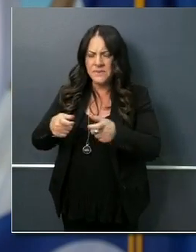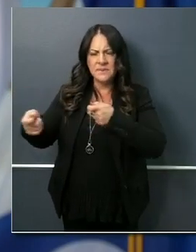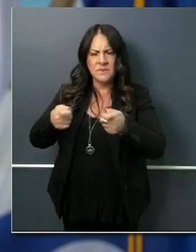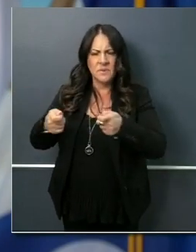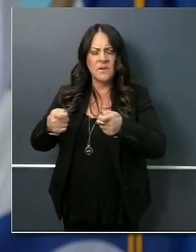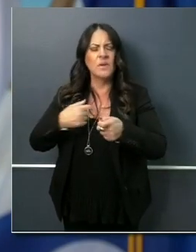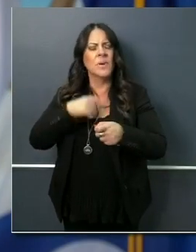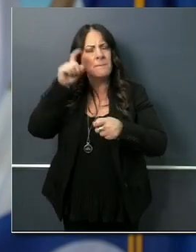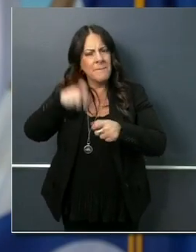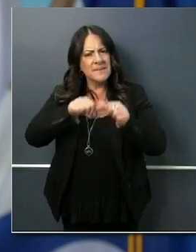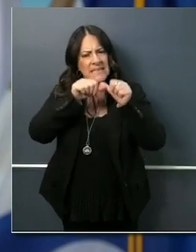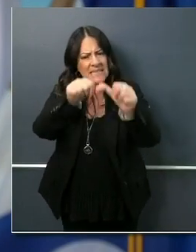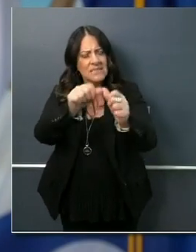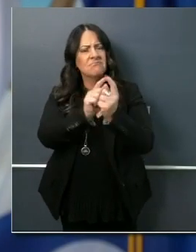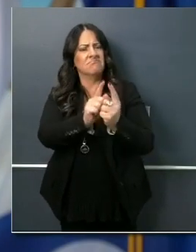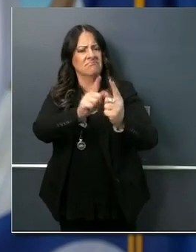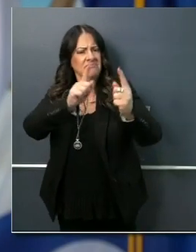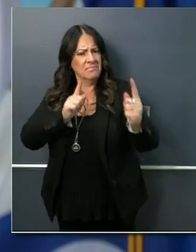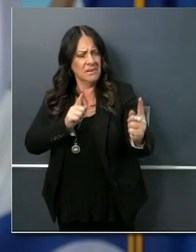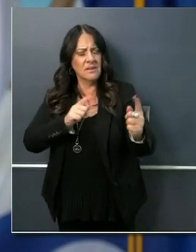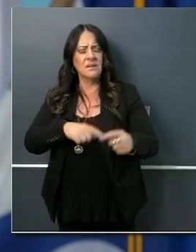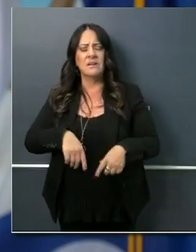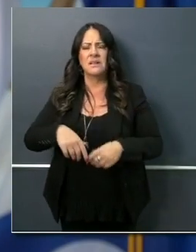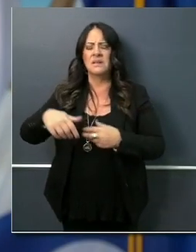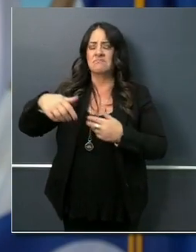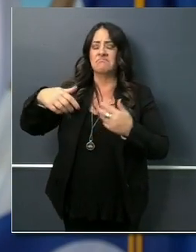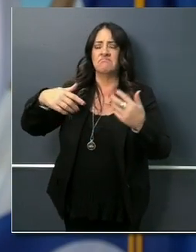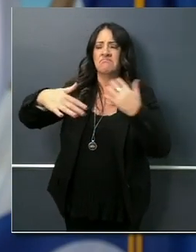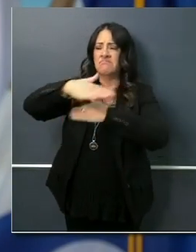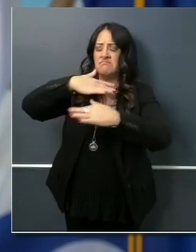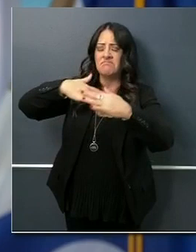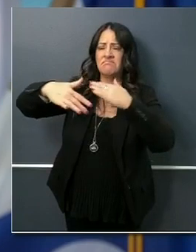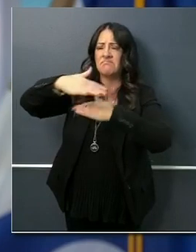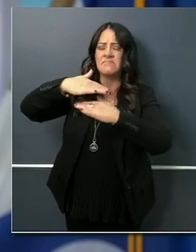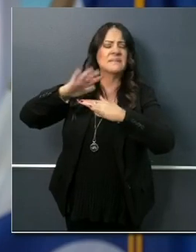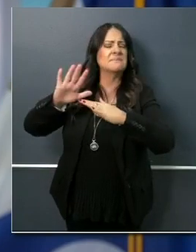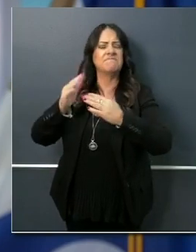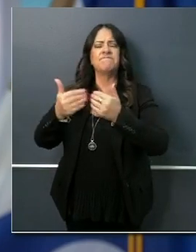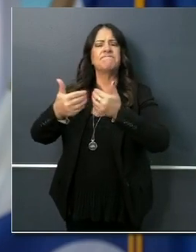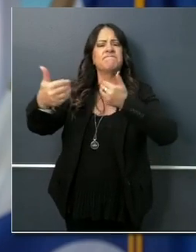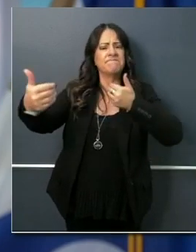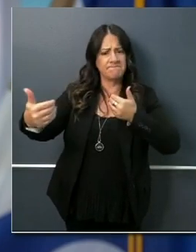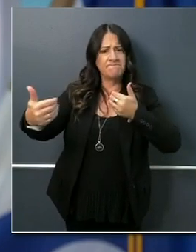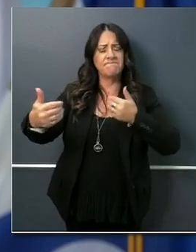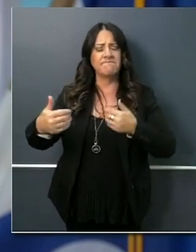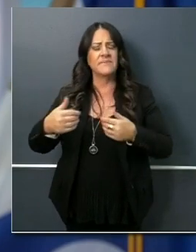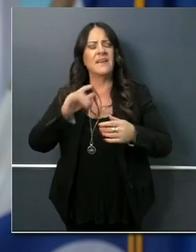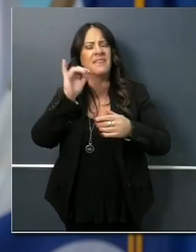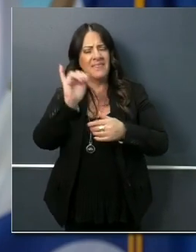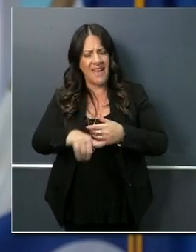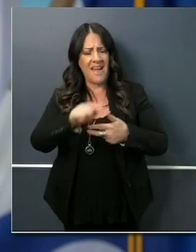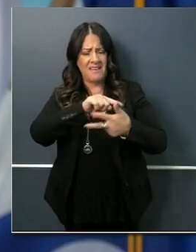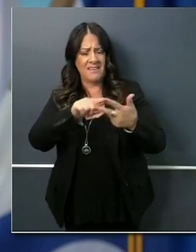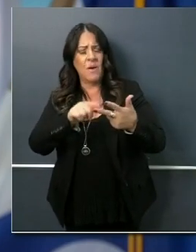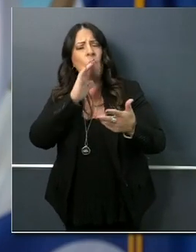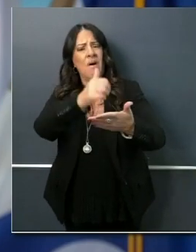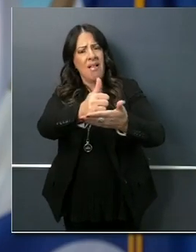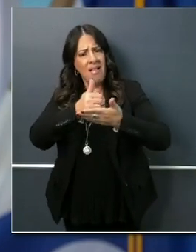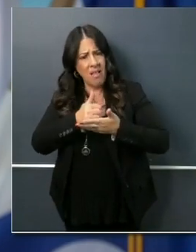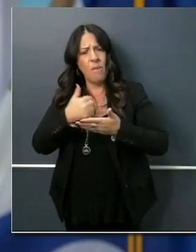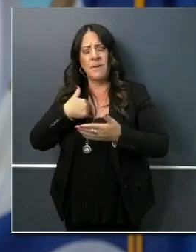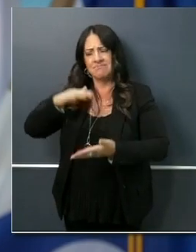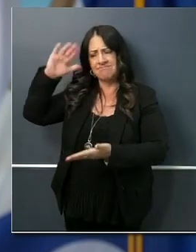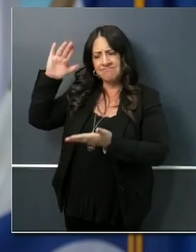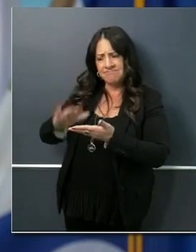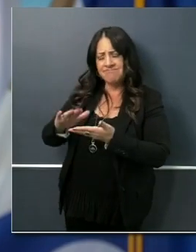physical distancing, social distancing, and safe practices that have helped us bend this curve and mitigate what